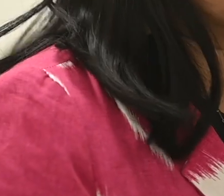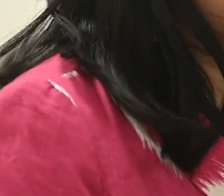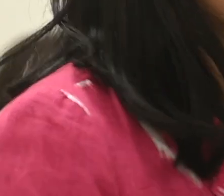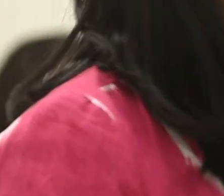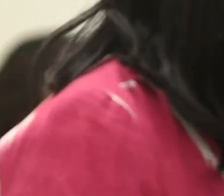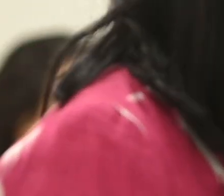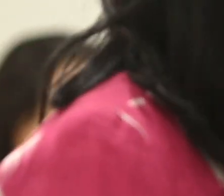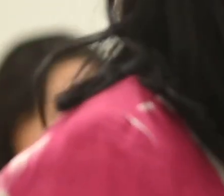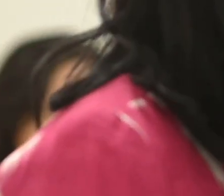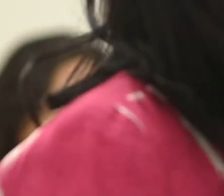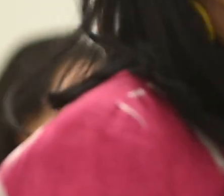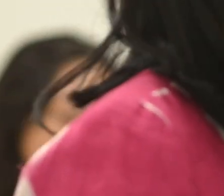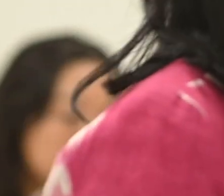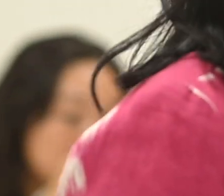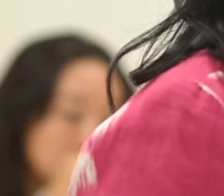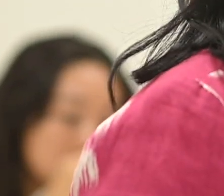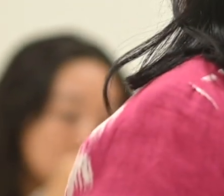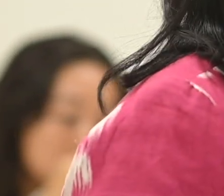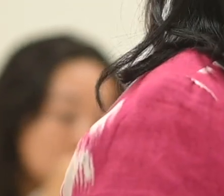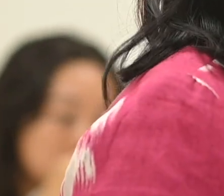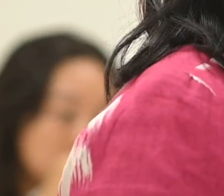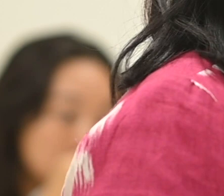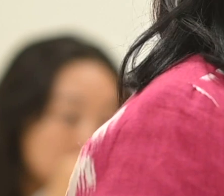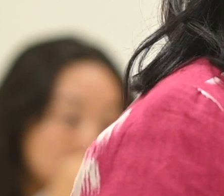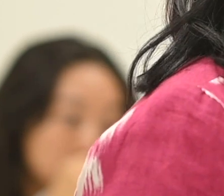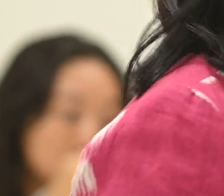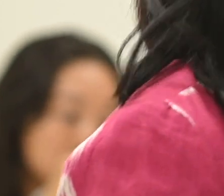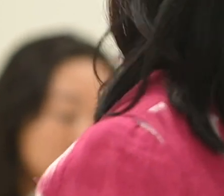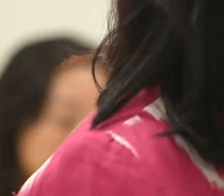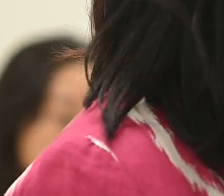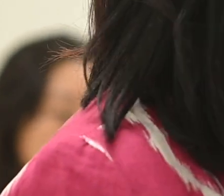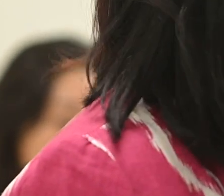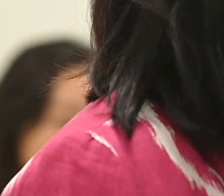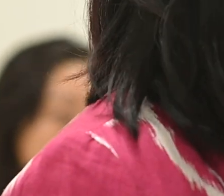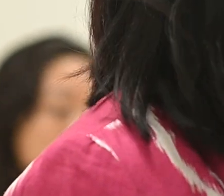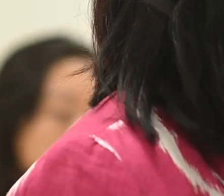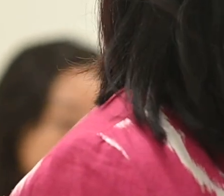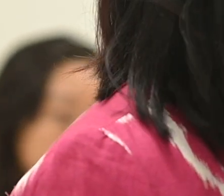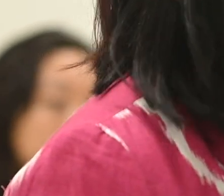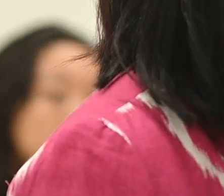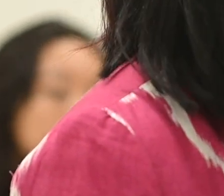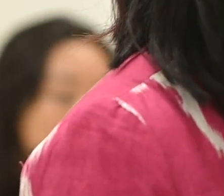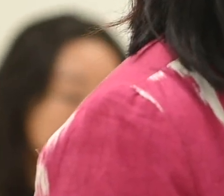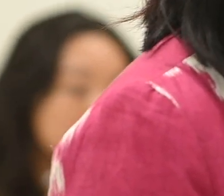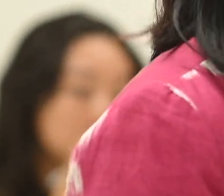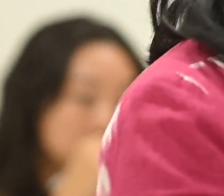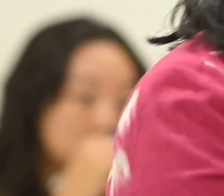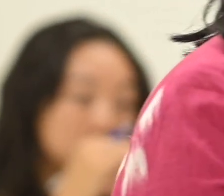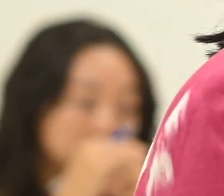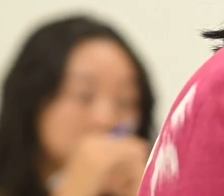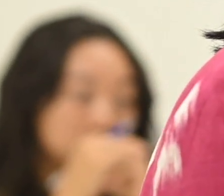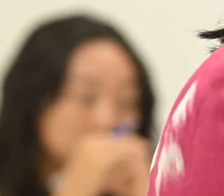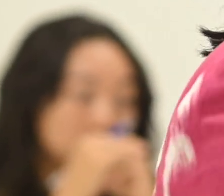This framework is a challenge for a lot of nonprofits that we train, because they say, well, we're not